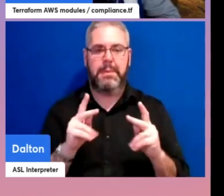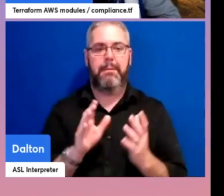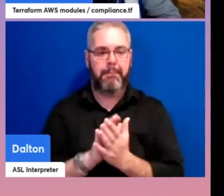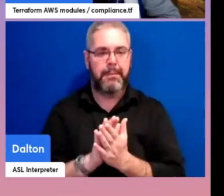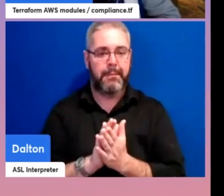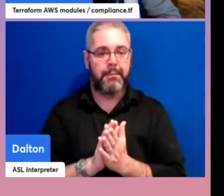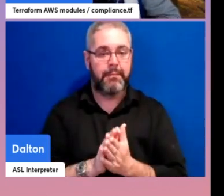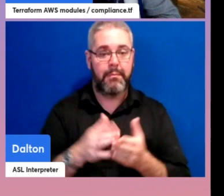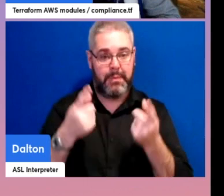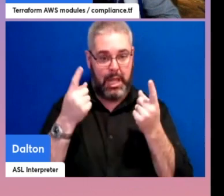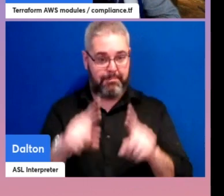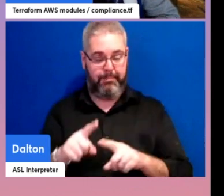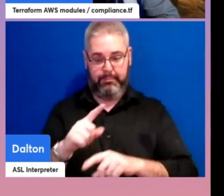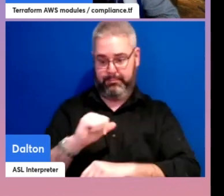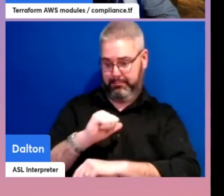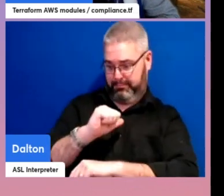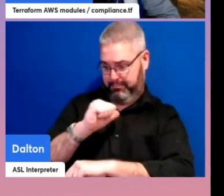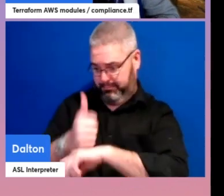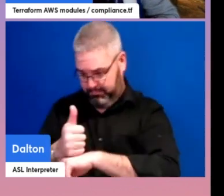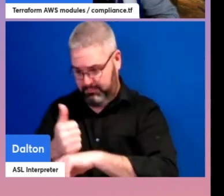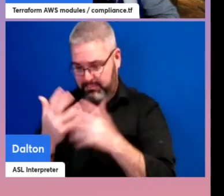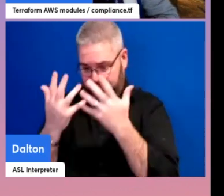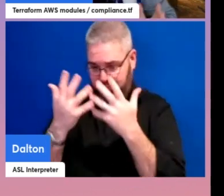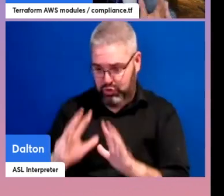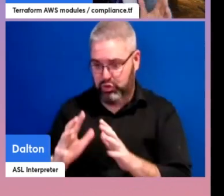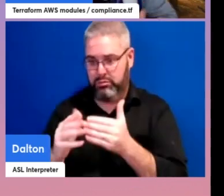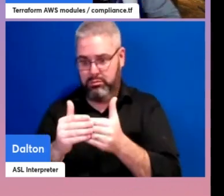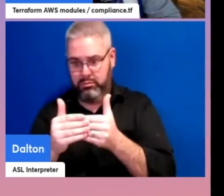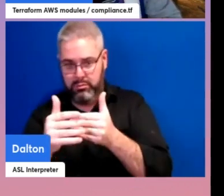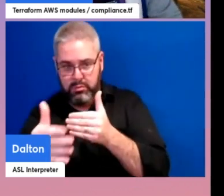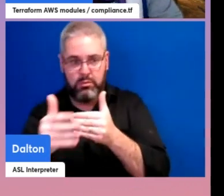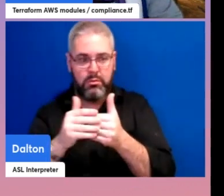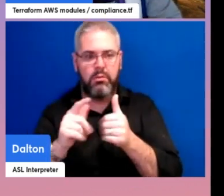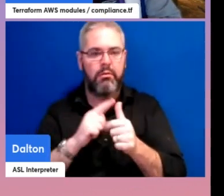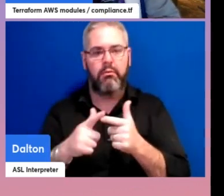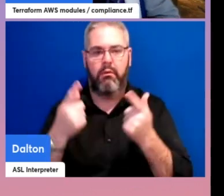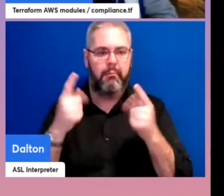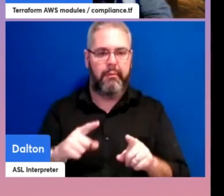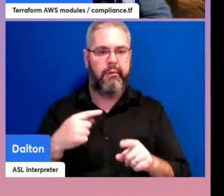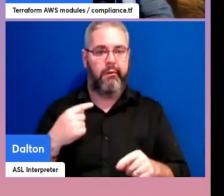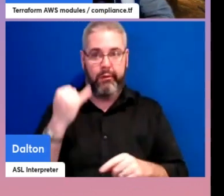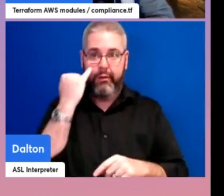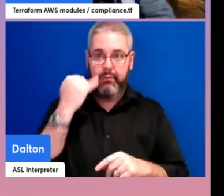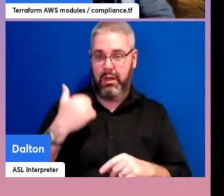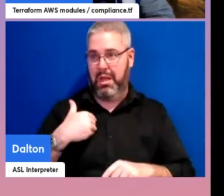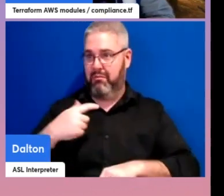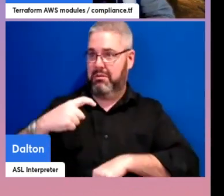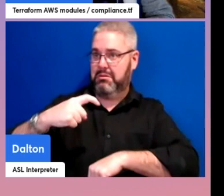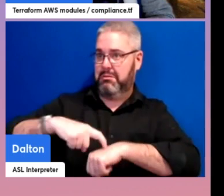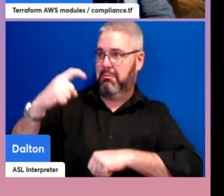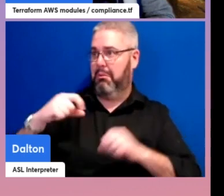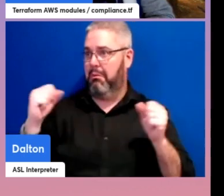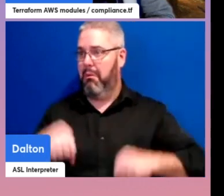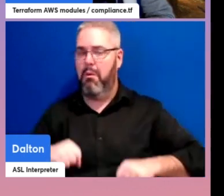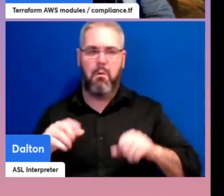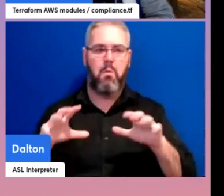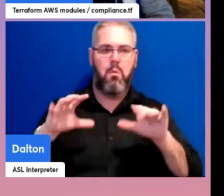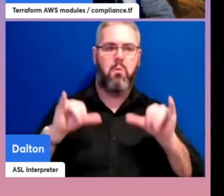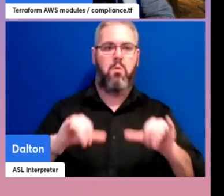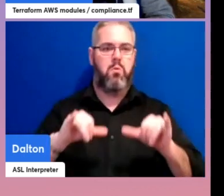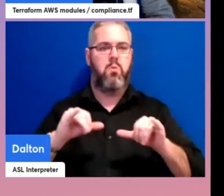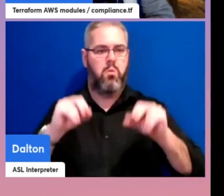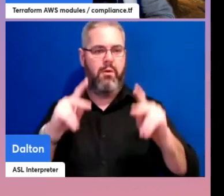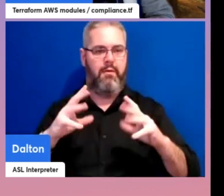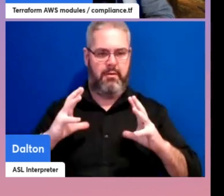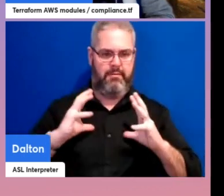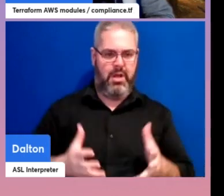once you implement them, then you probably, I mean, of course, if you have time, you will probably think like, okay, how can I